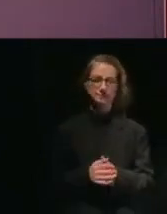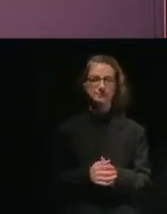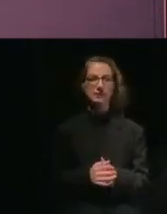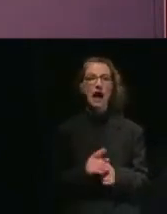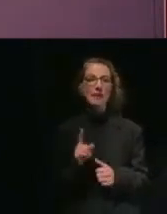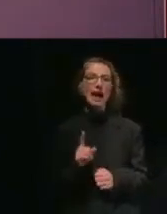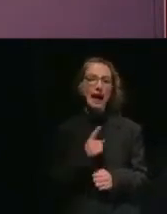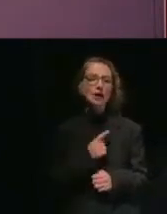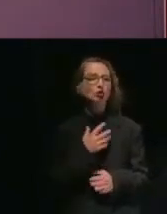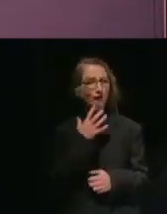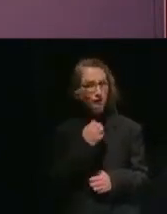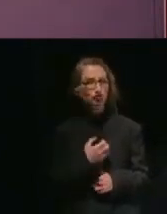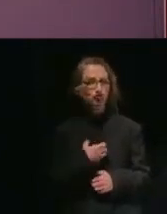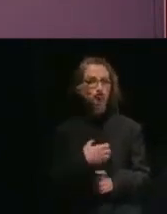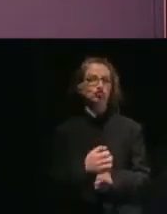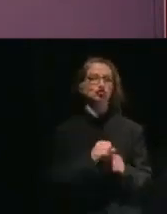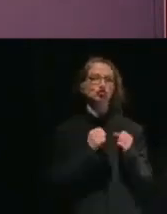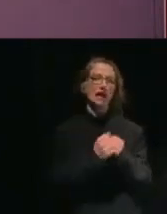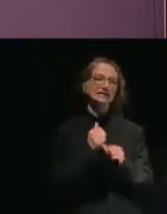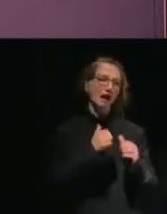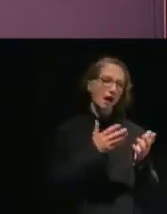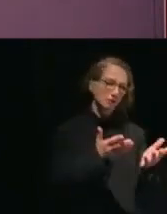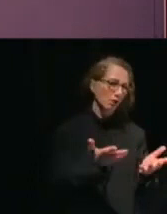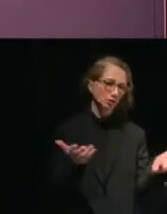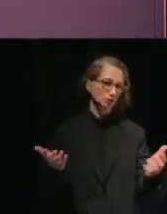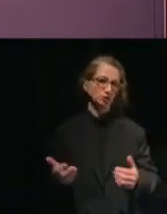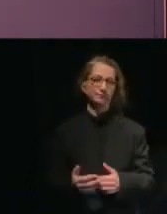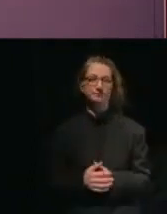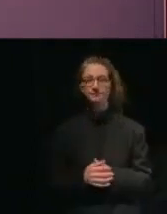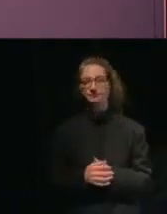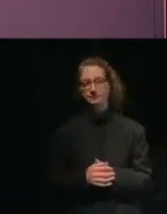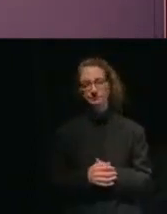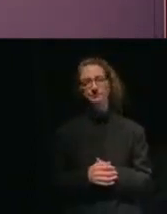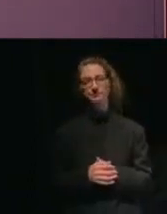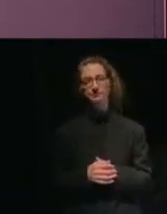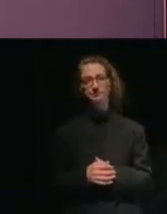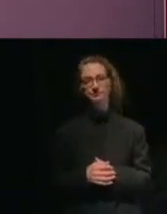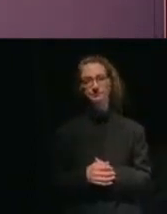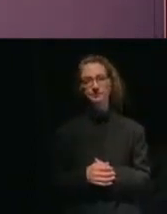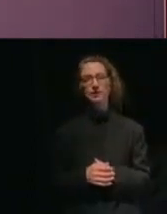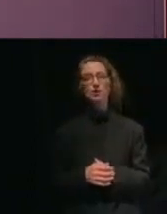A fifth said, I have to work independently because I don't have any other way of working artistically.